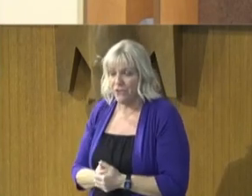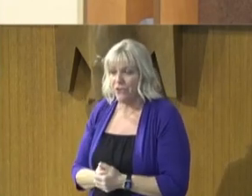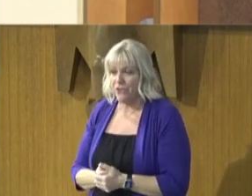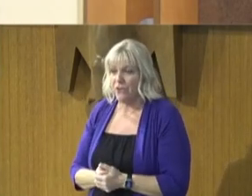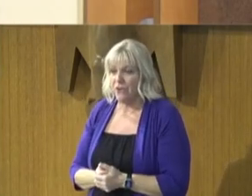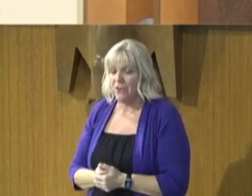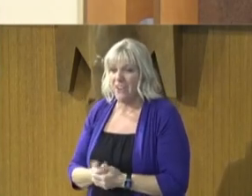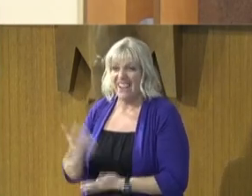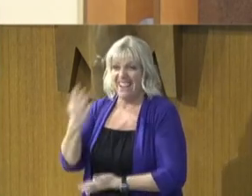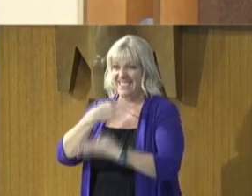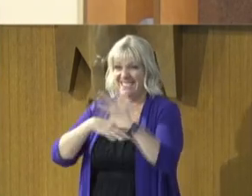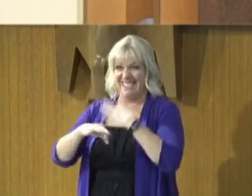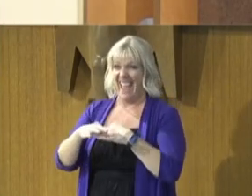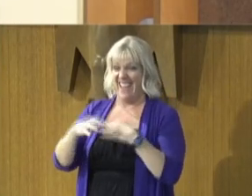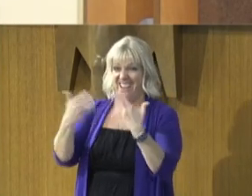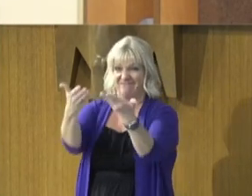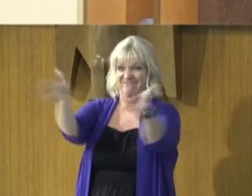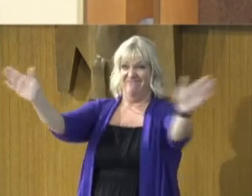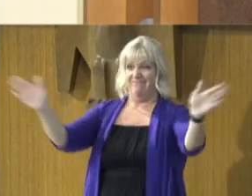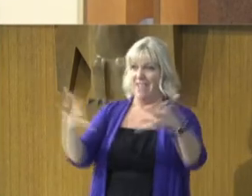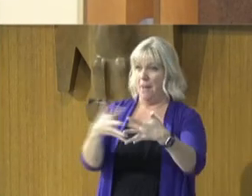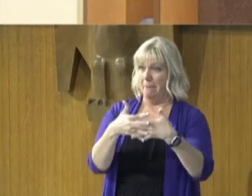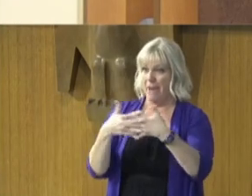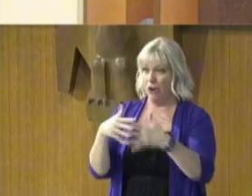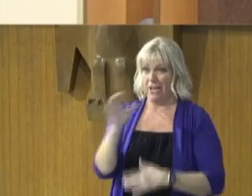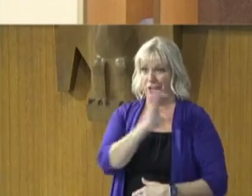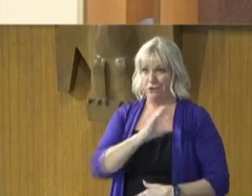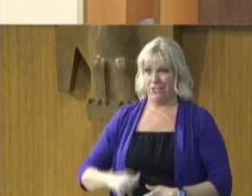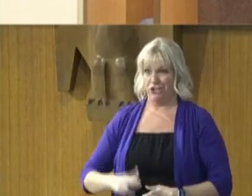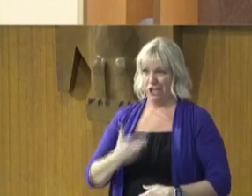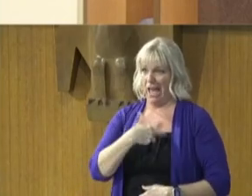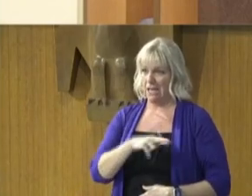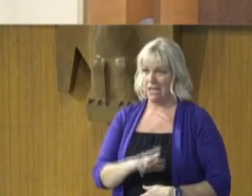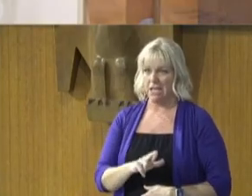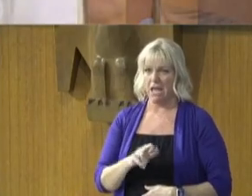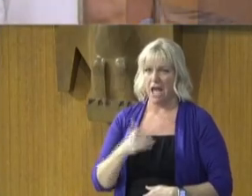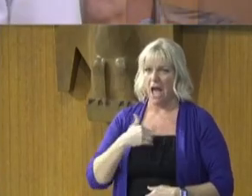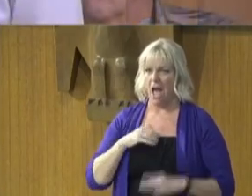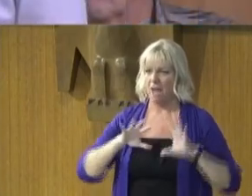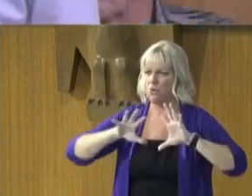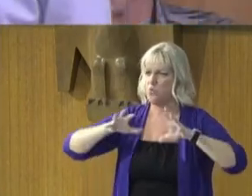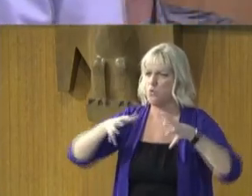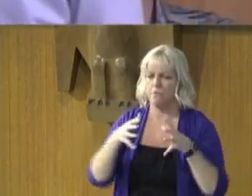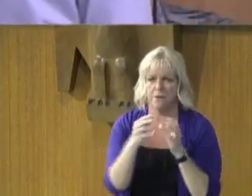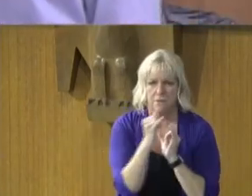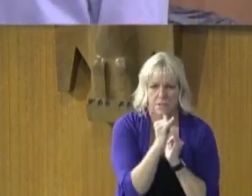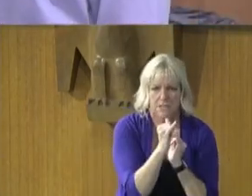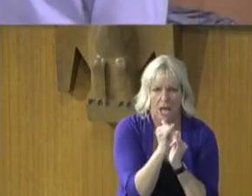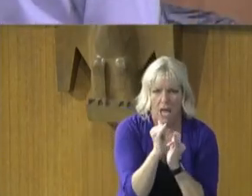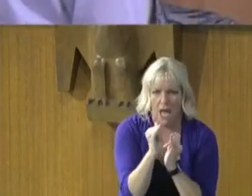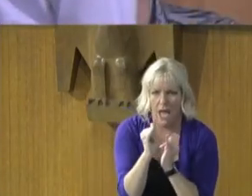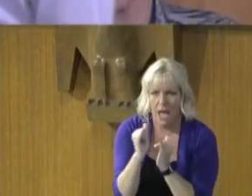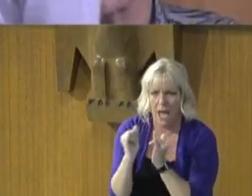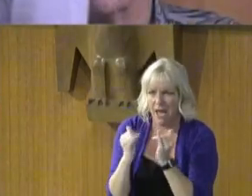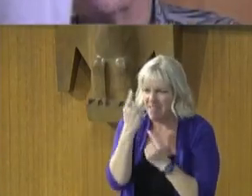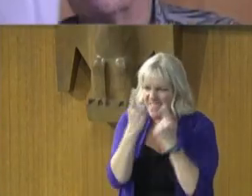Instead, in American Christianity, we have created echo chambers where we will surround ourselves with people who will tell us exactly